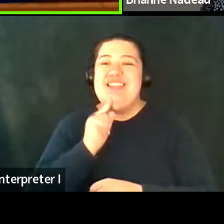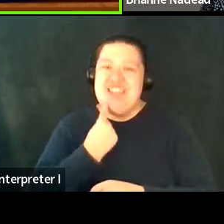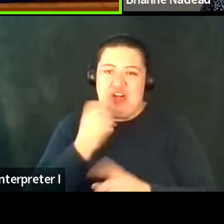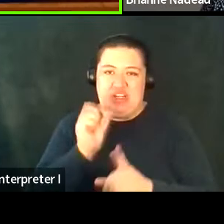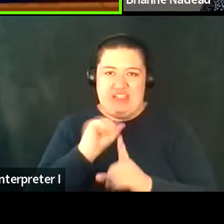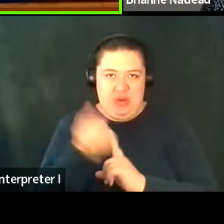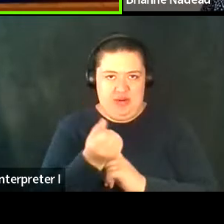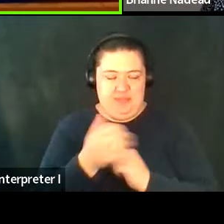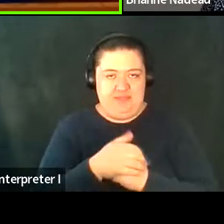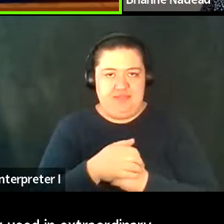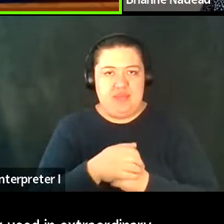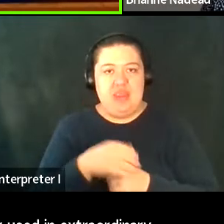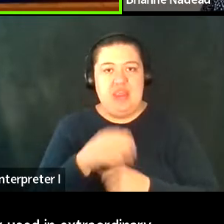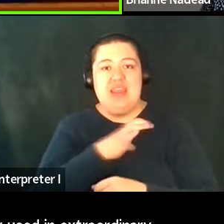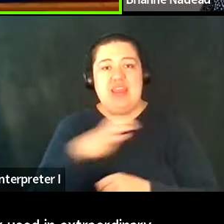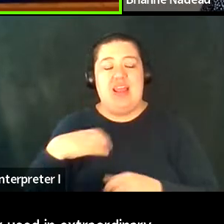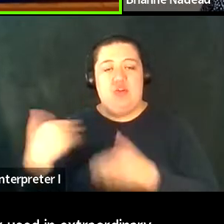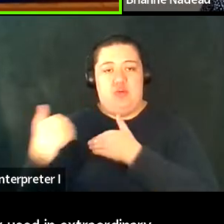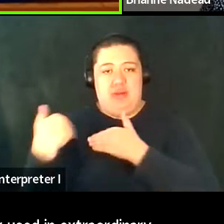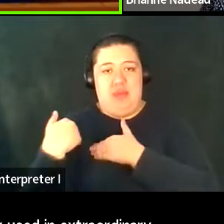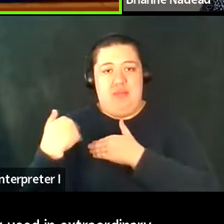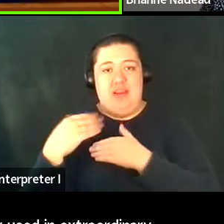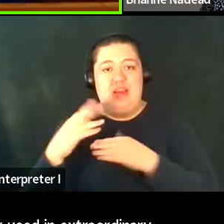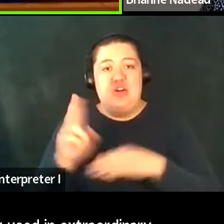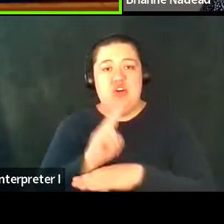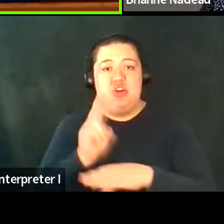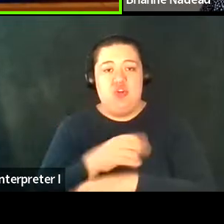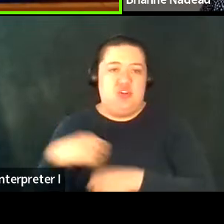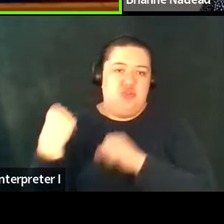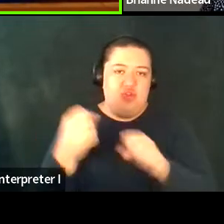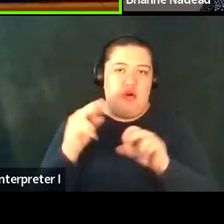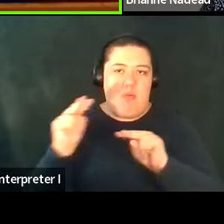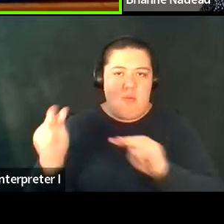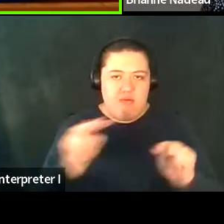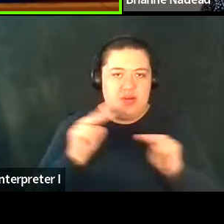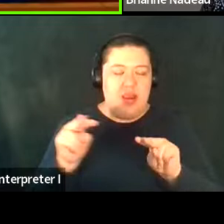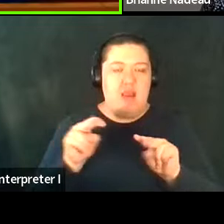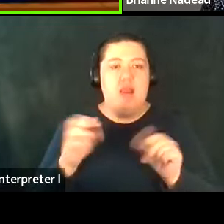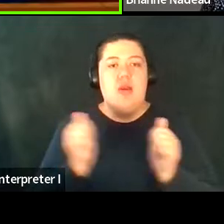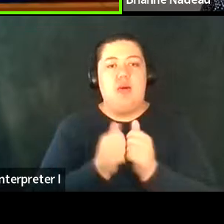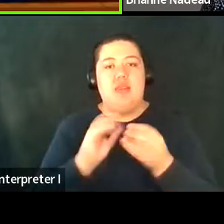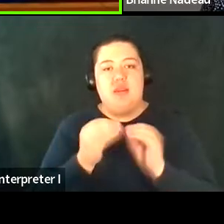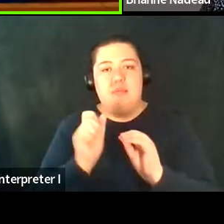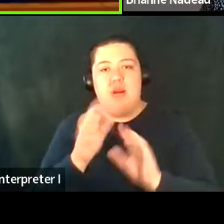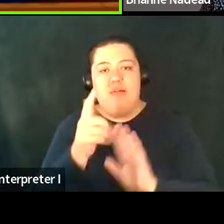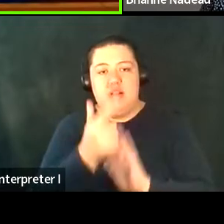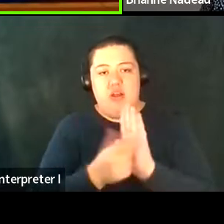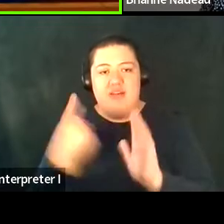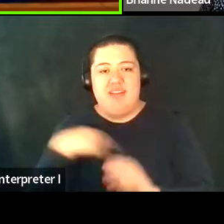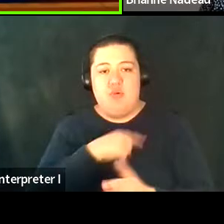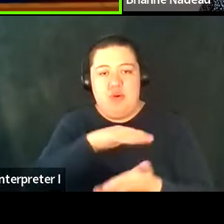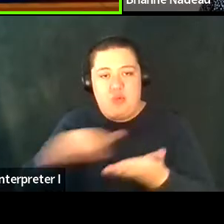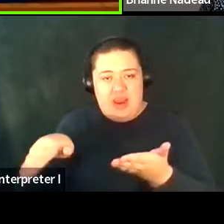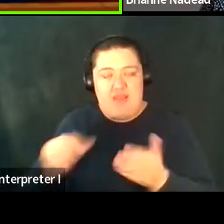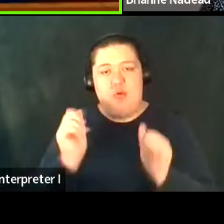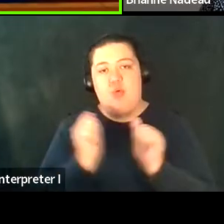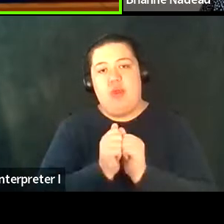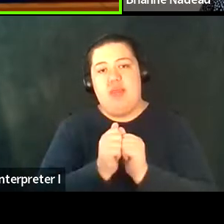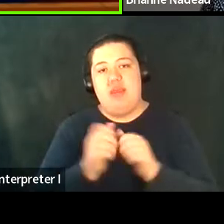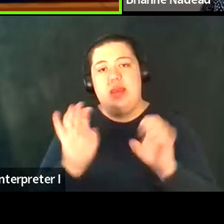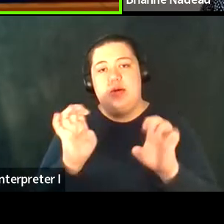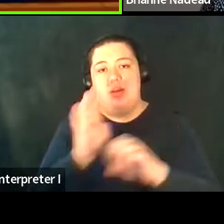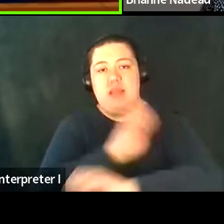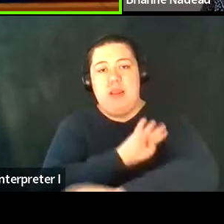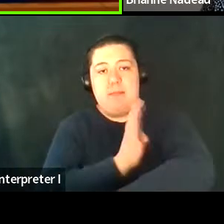circumstances. It is council's responsibility to exercise strong oversight, given the number of laws that we waive with emergency